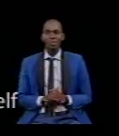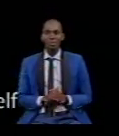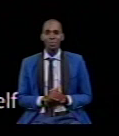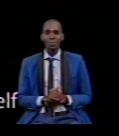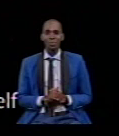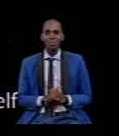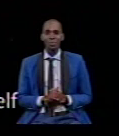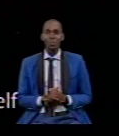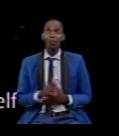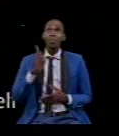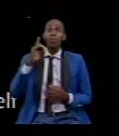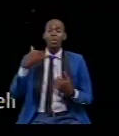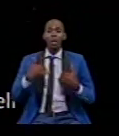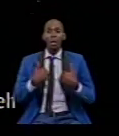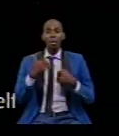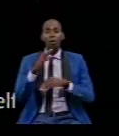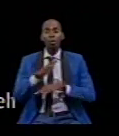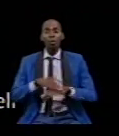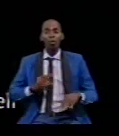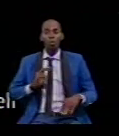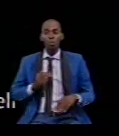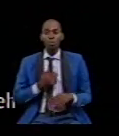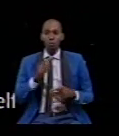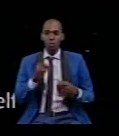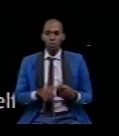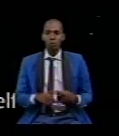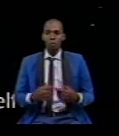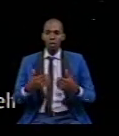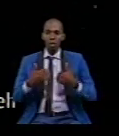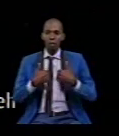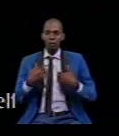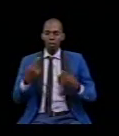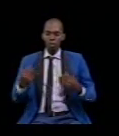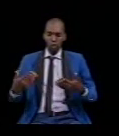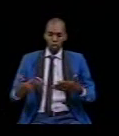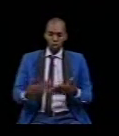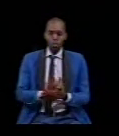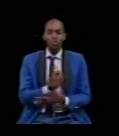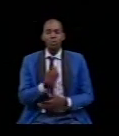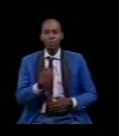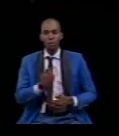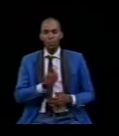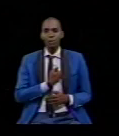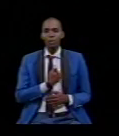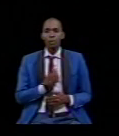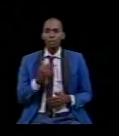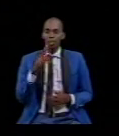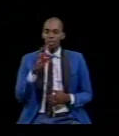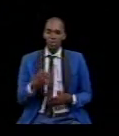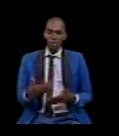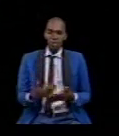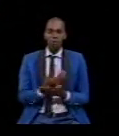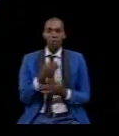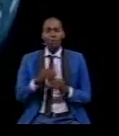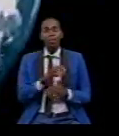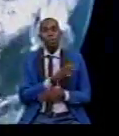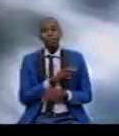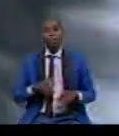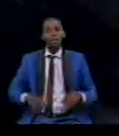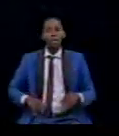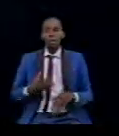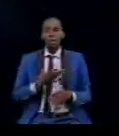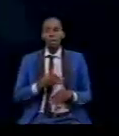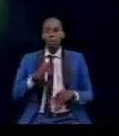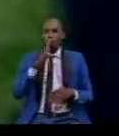of sinning. He will blot out everything. It will not be remembered against us